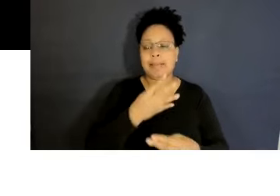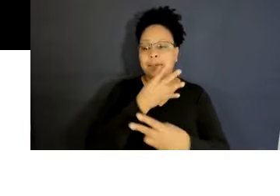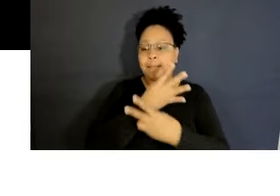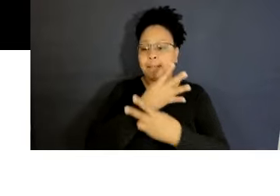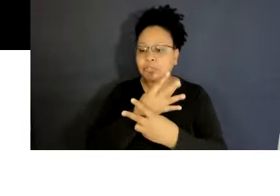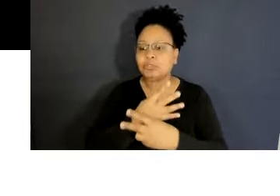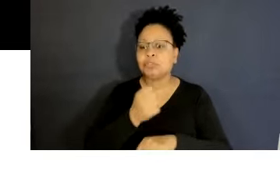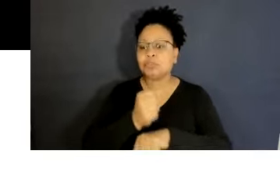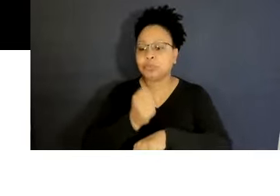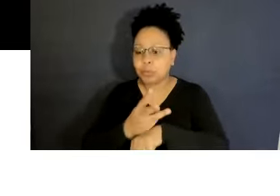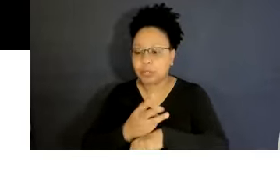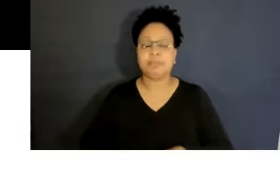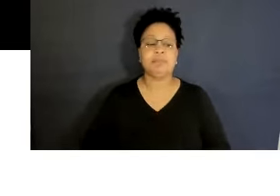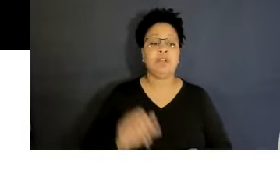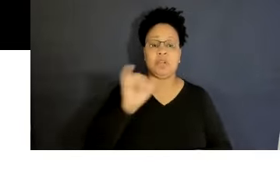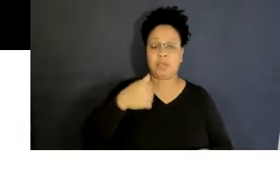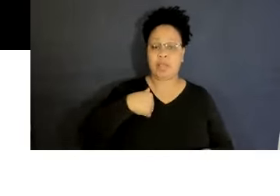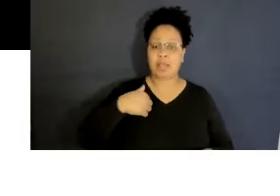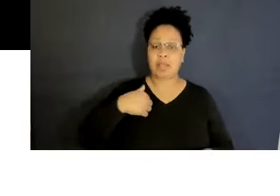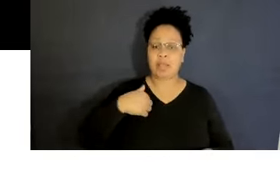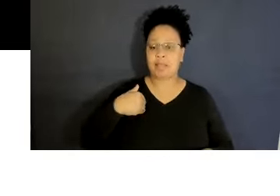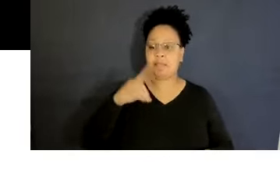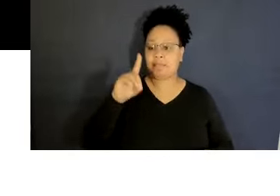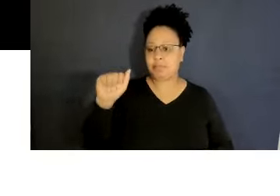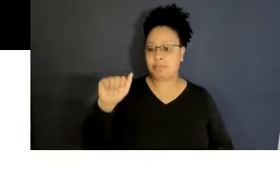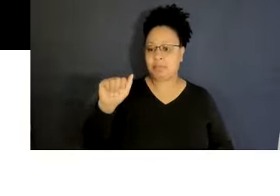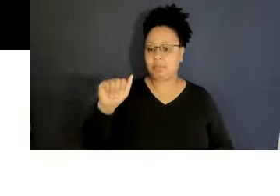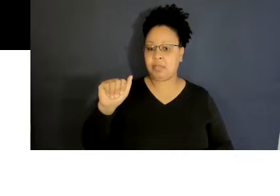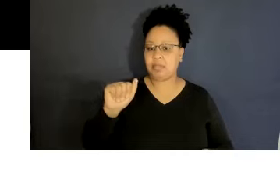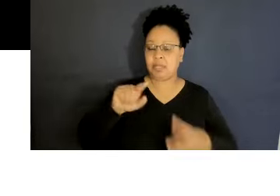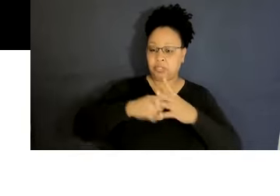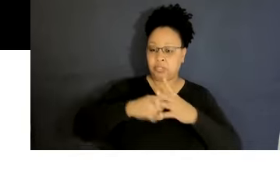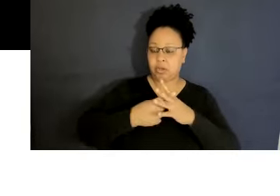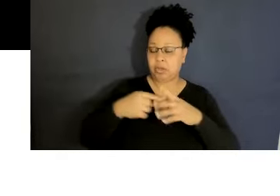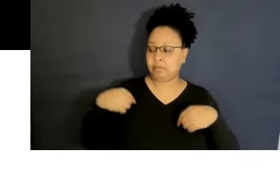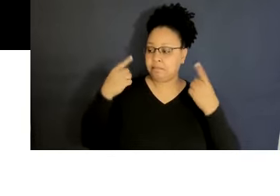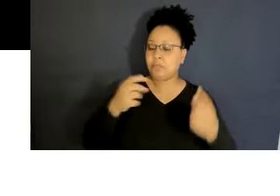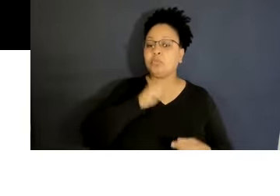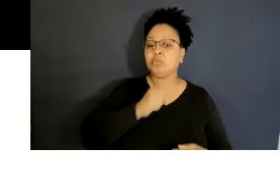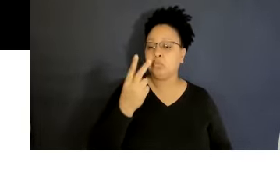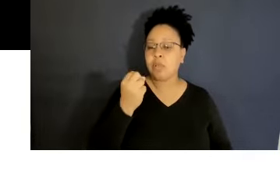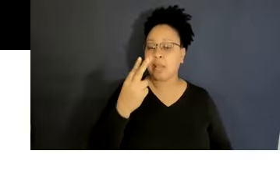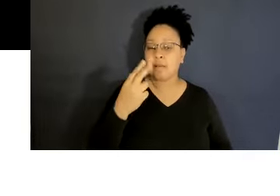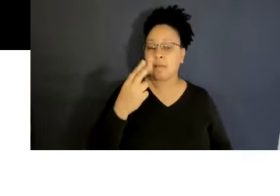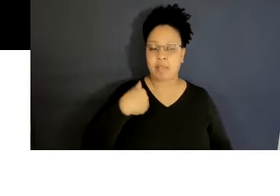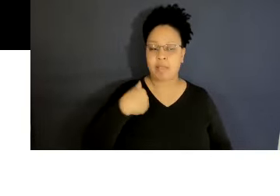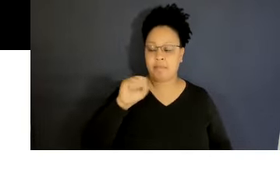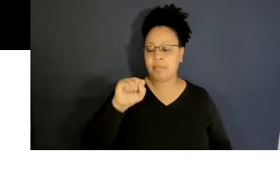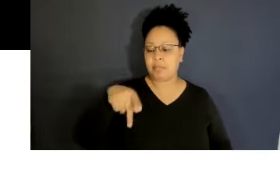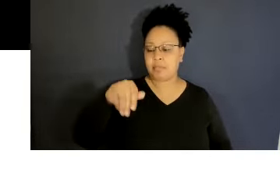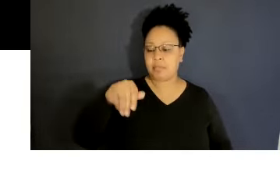And I also have a disability. I've been disabled since the age of 12 with a spinal cord injury.